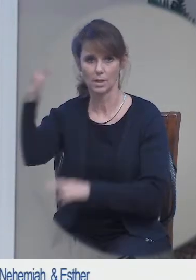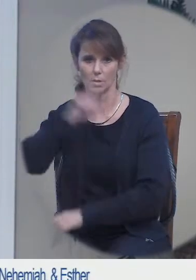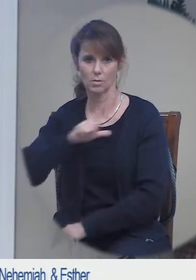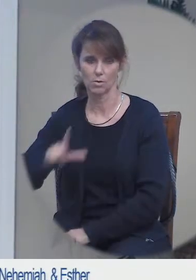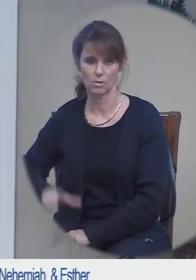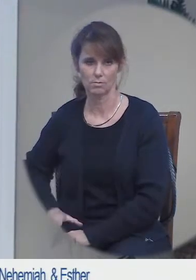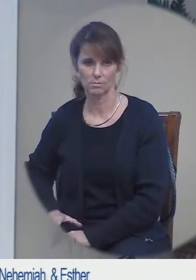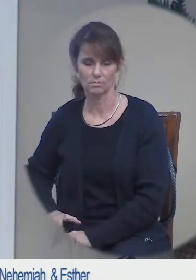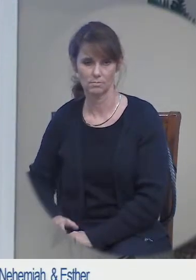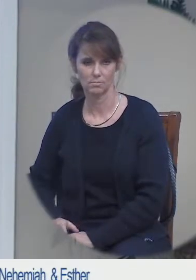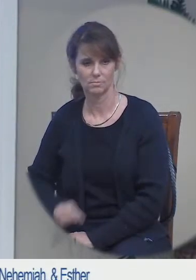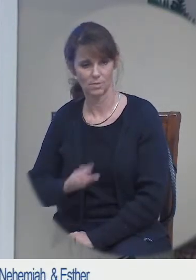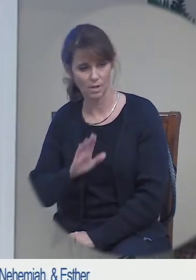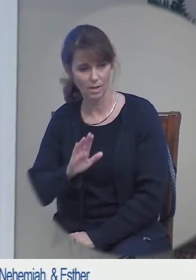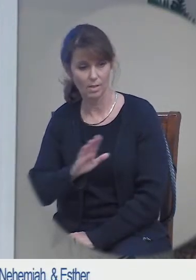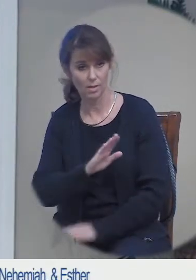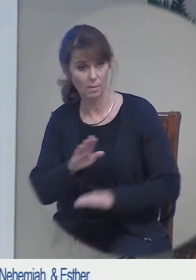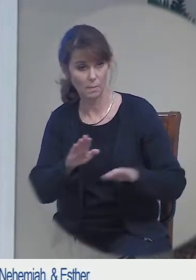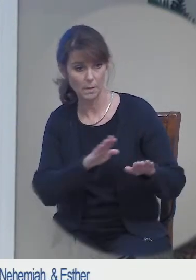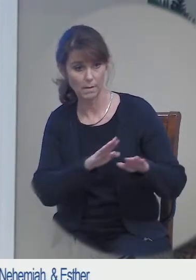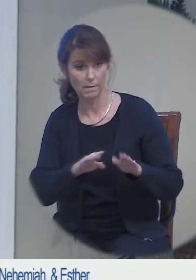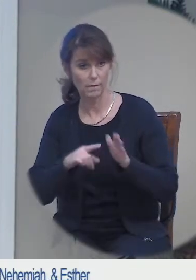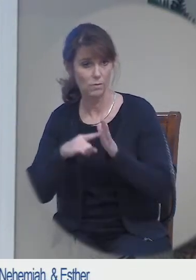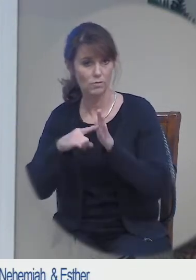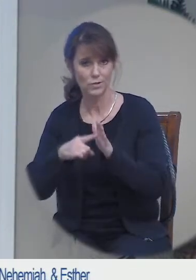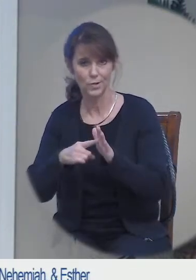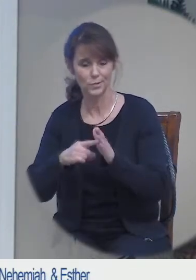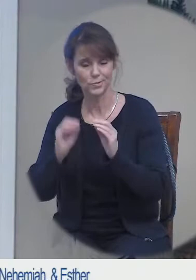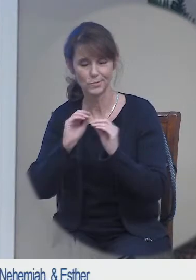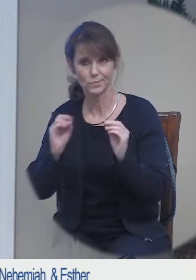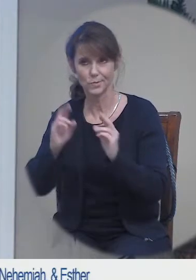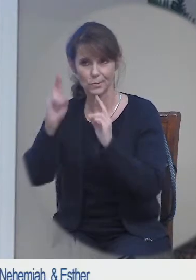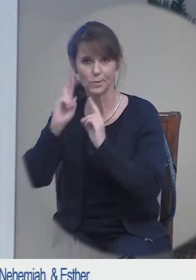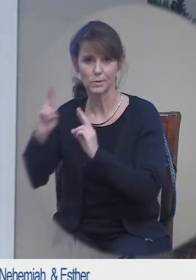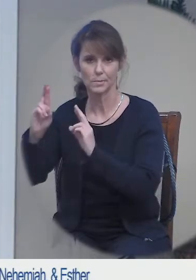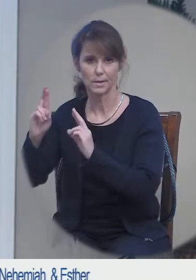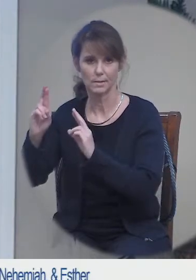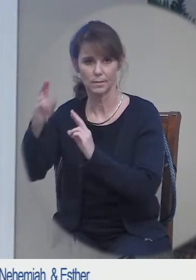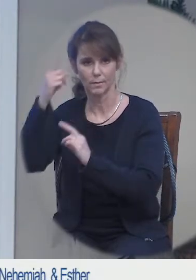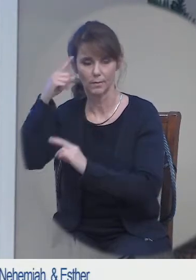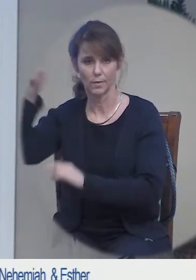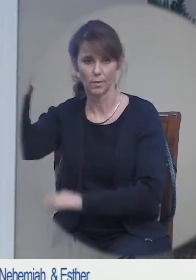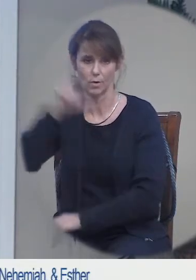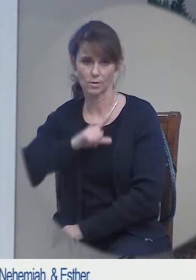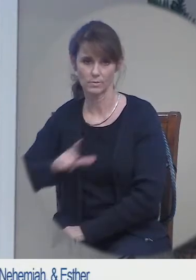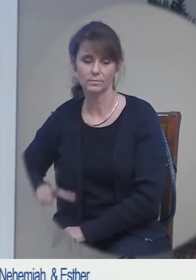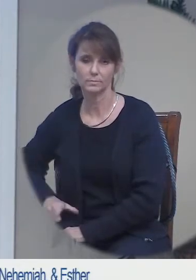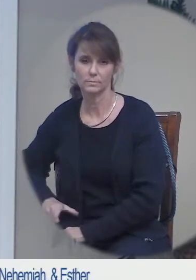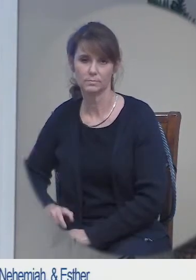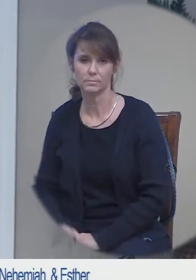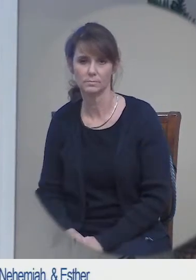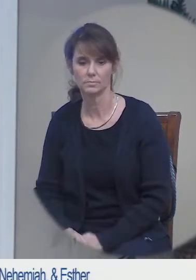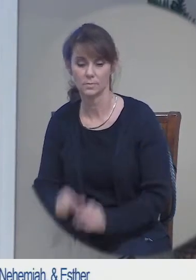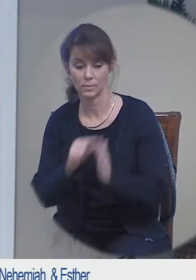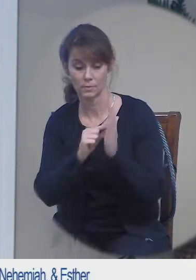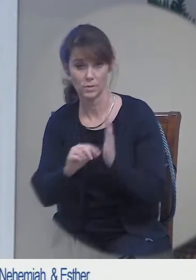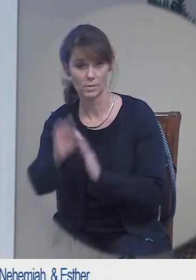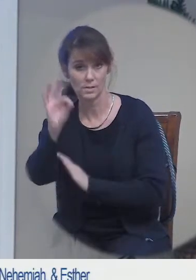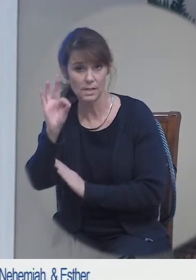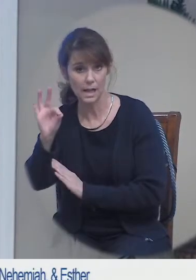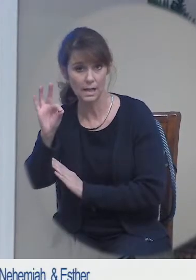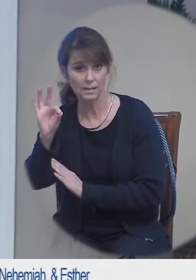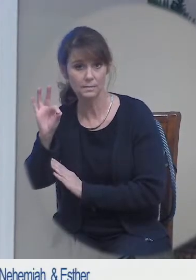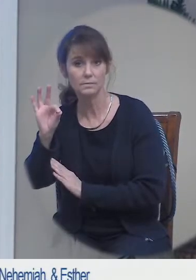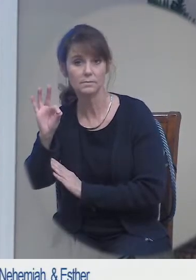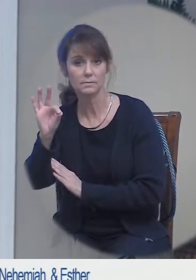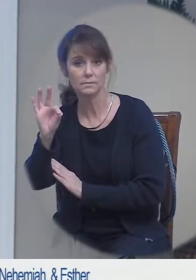and honor. They were doing these things willfully. And finally it says in verse 9,